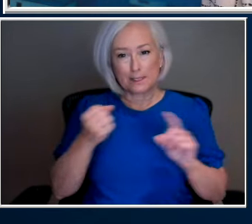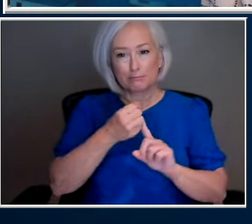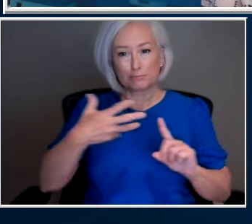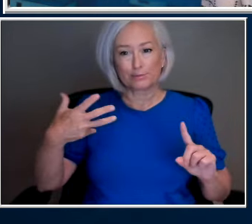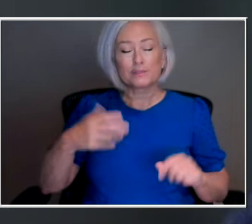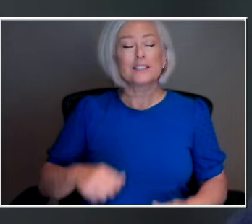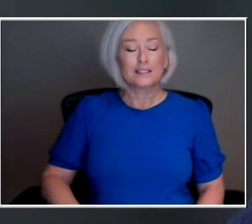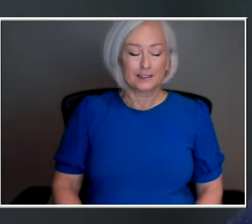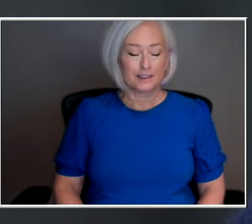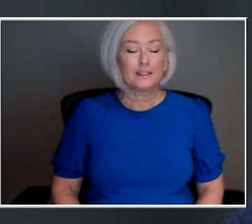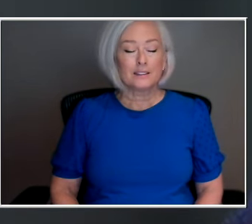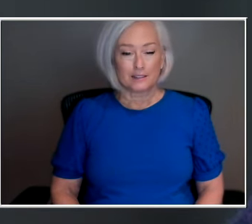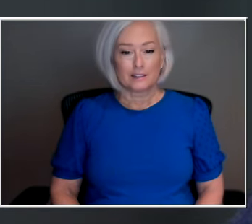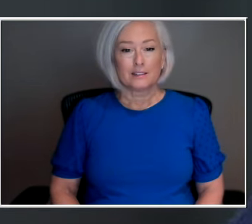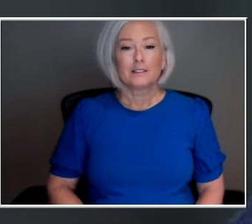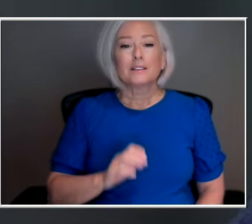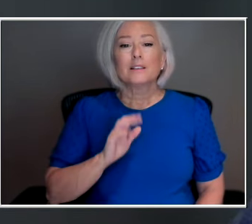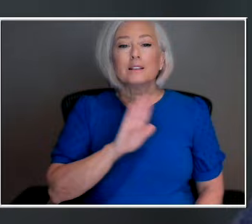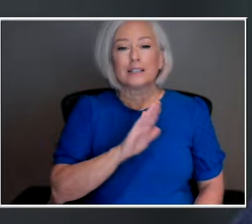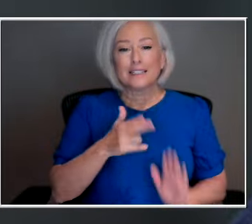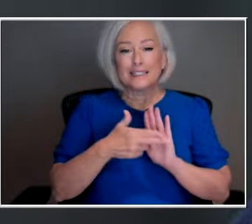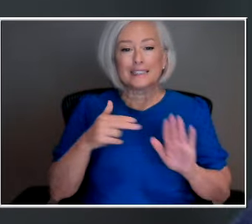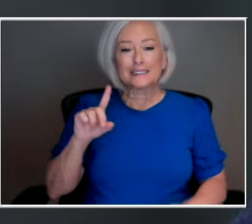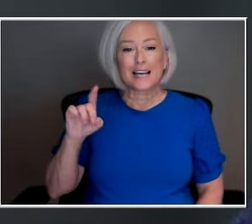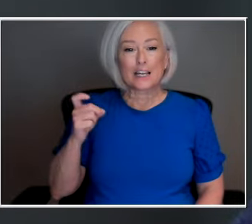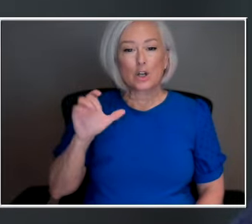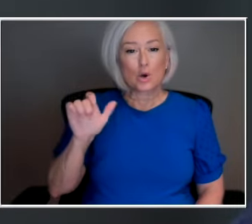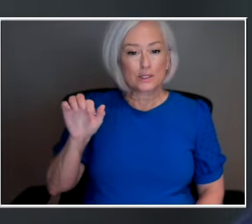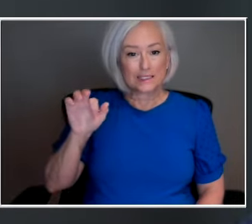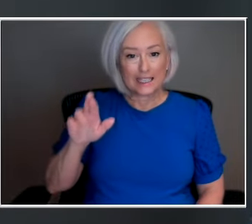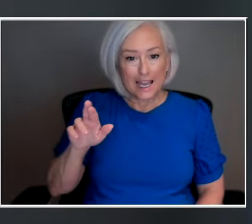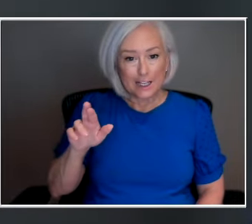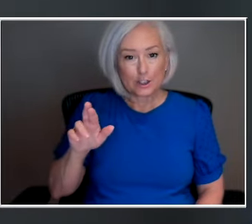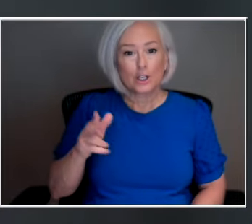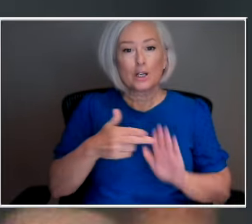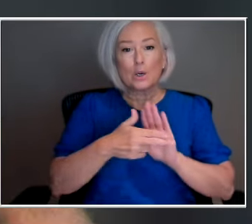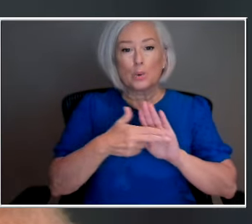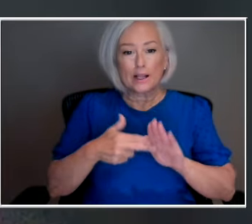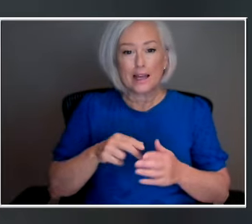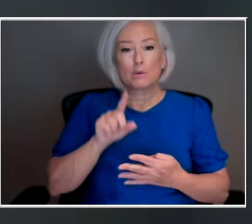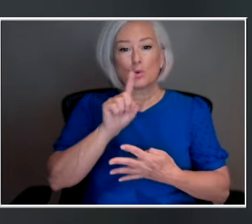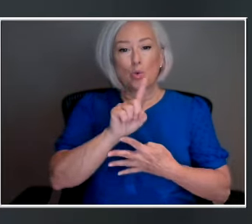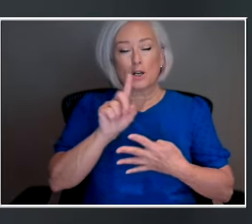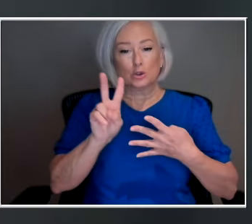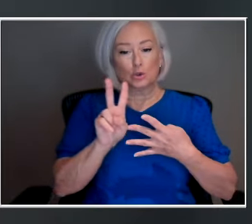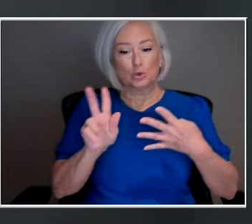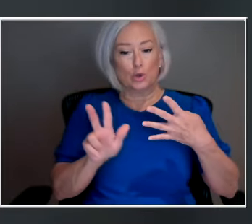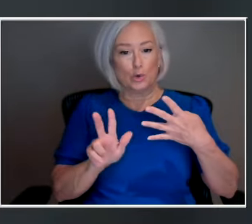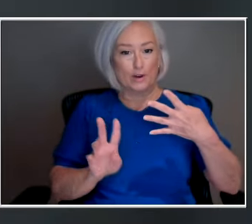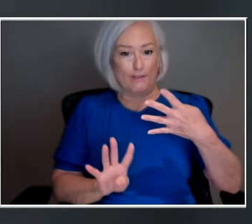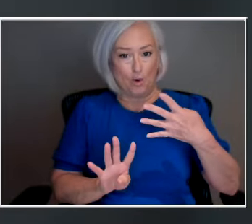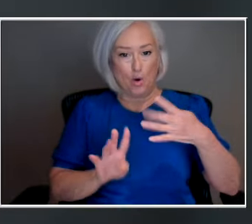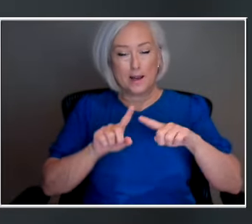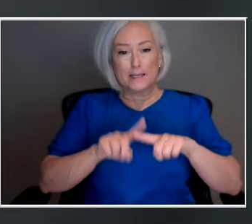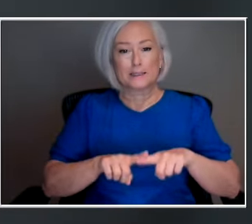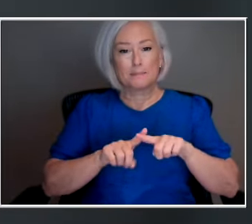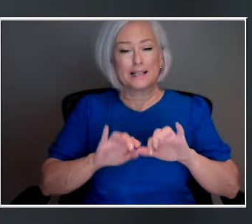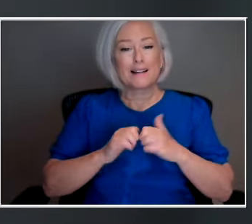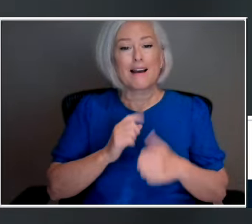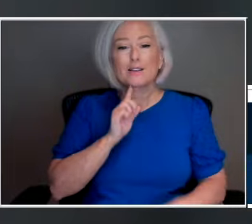so when we diagnose cancers, we label them as stage 1, 2, 3, 4, depending on the spread of the